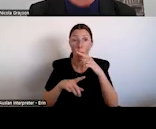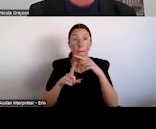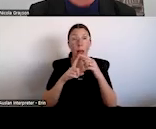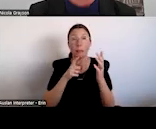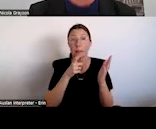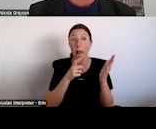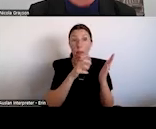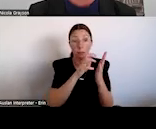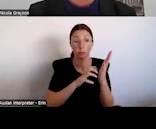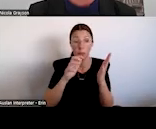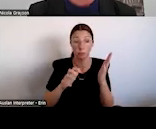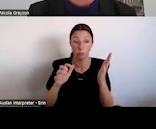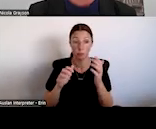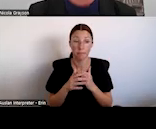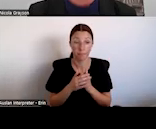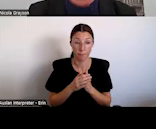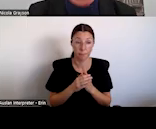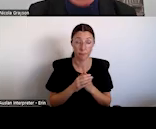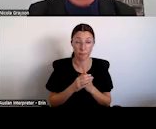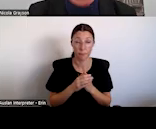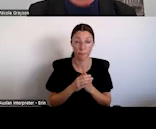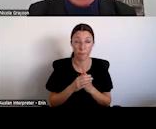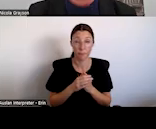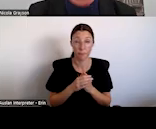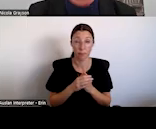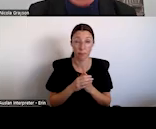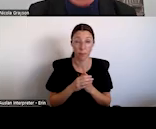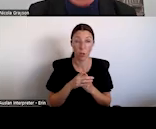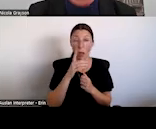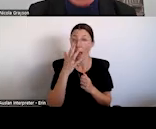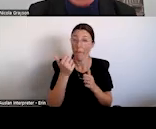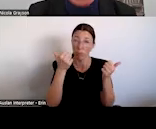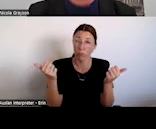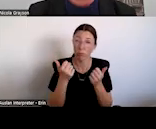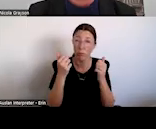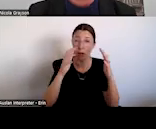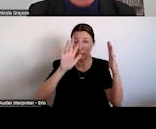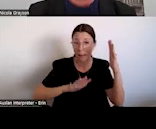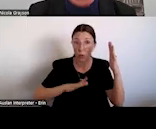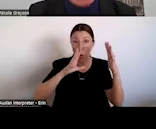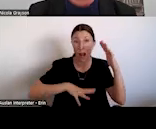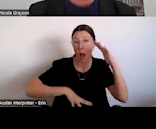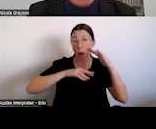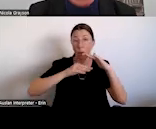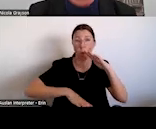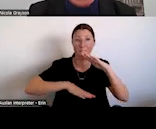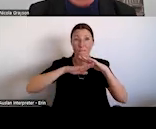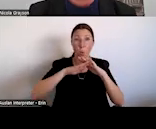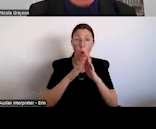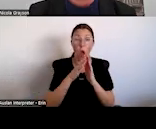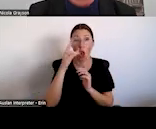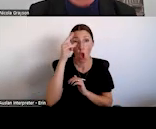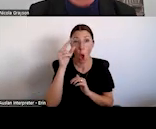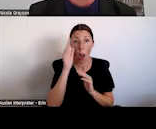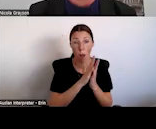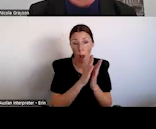the very size space, very big space. You can upload an entire library of books and to